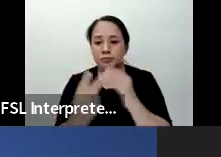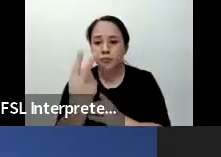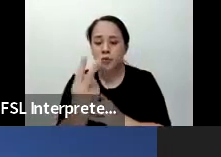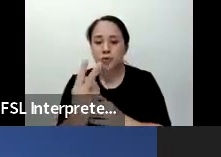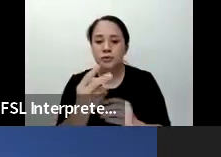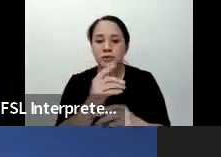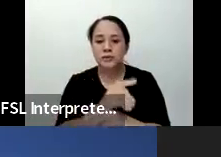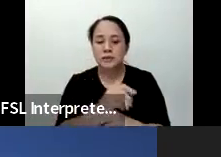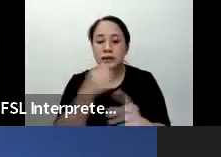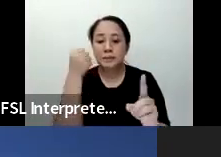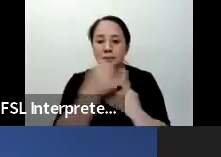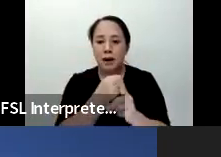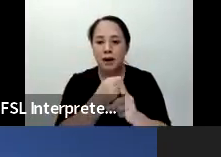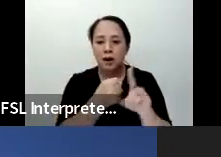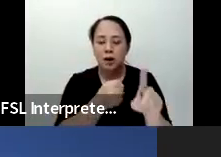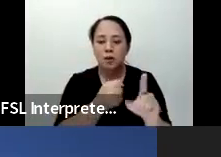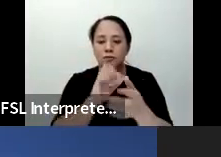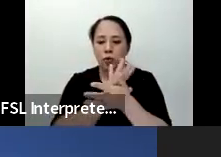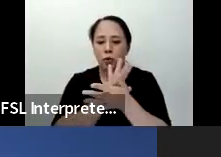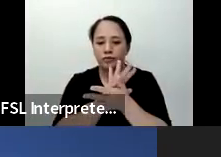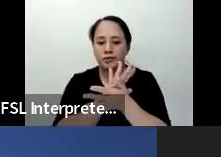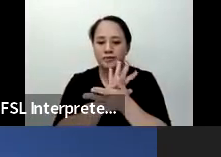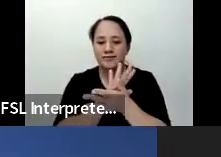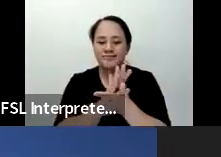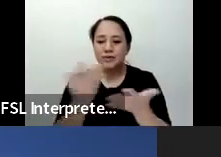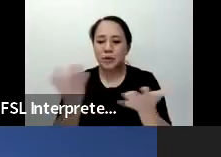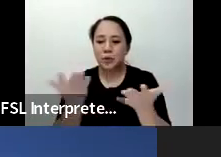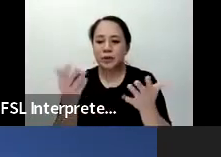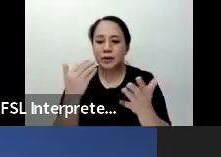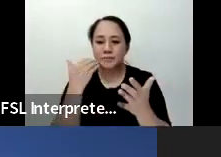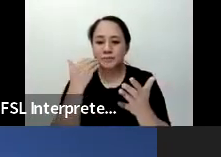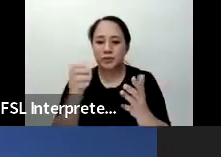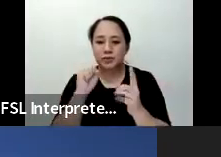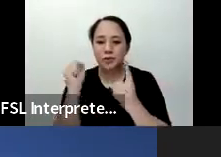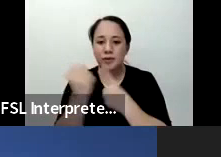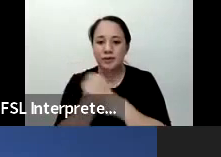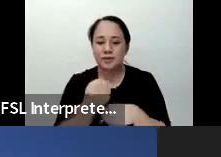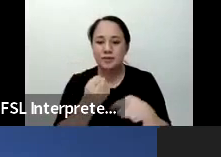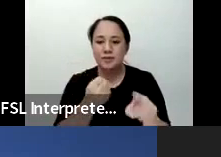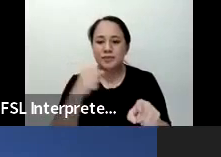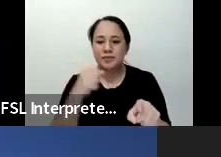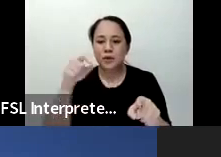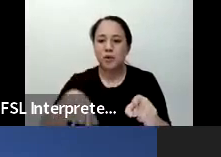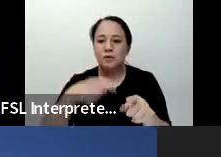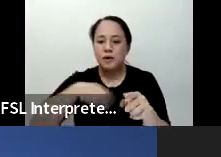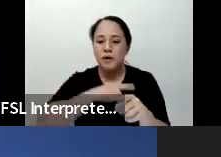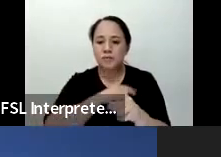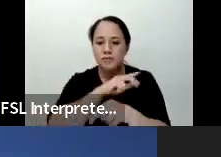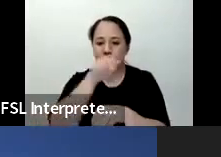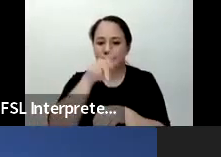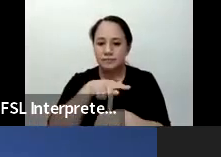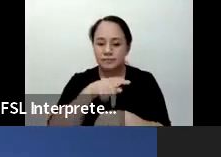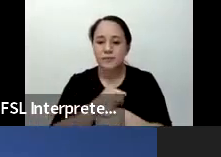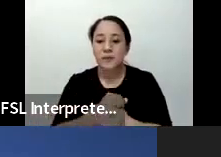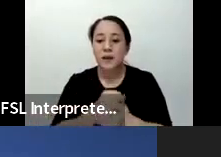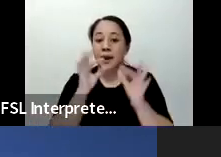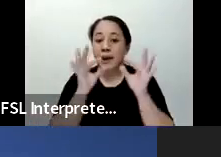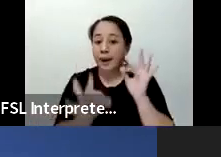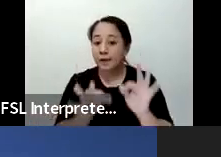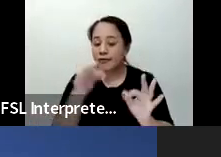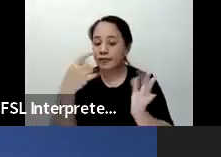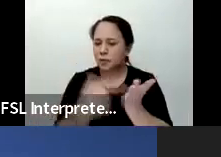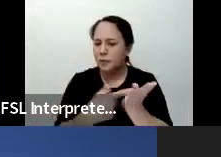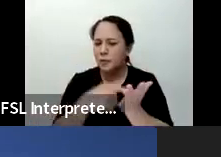indirect impact of COVID-19 on the mortality situation of our country. Now, when we talk about